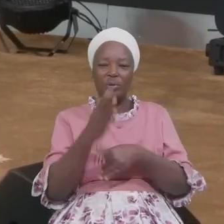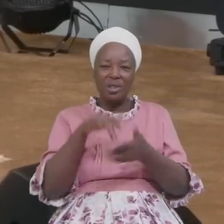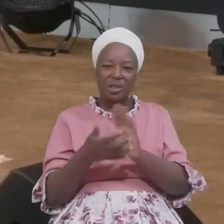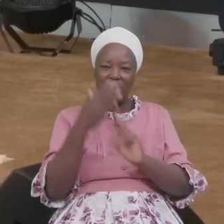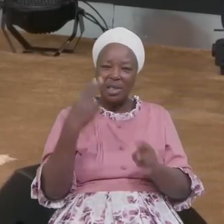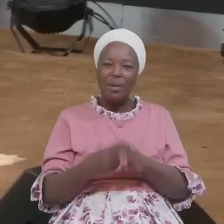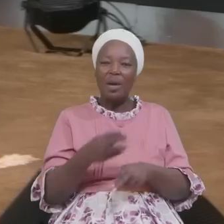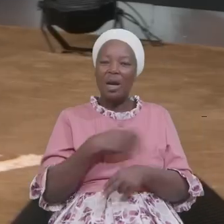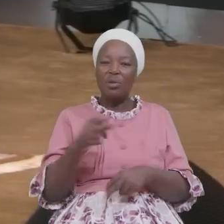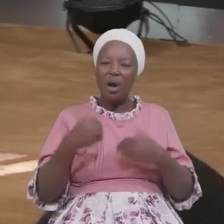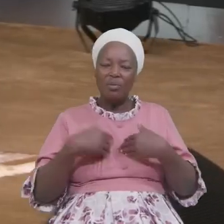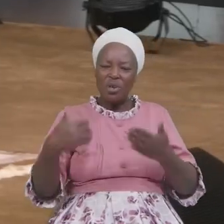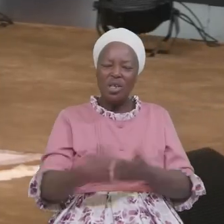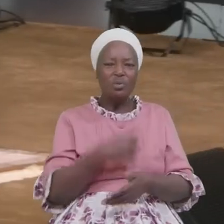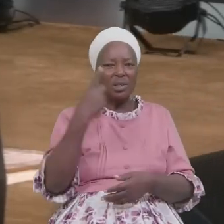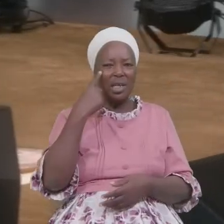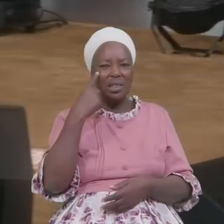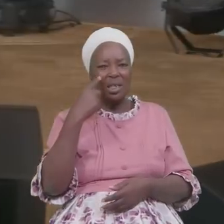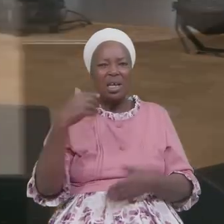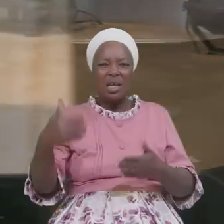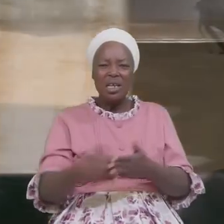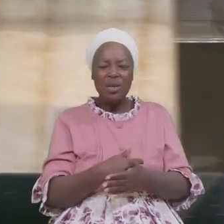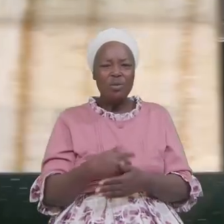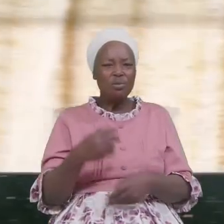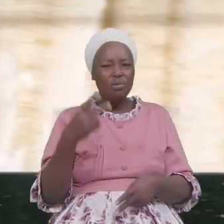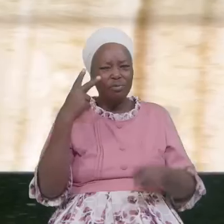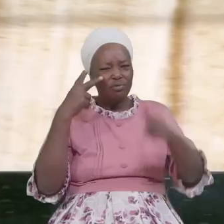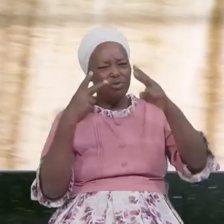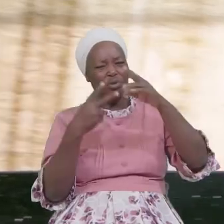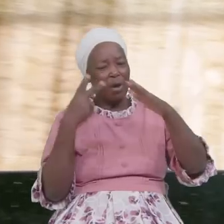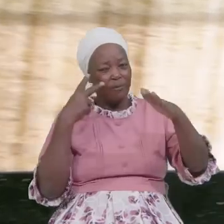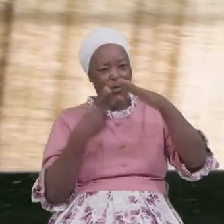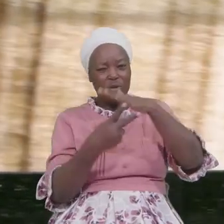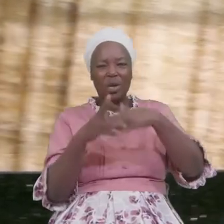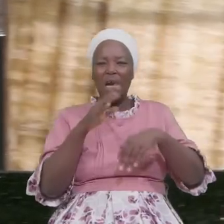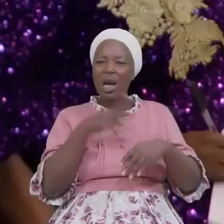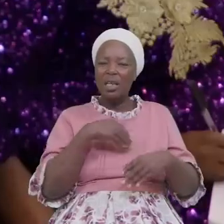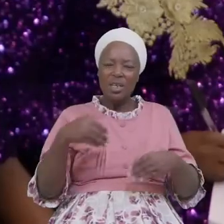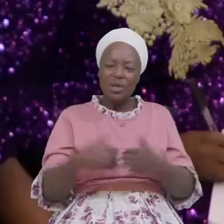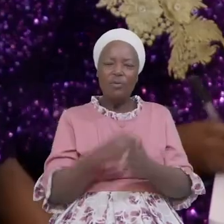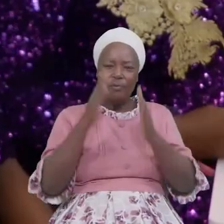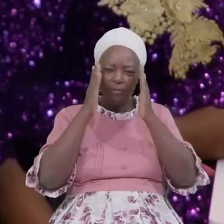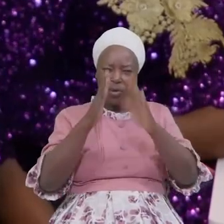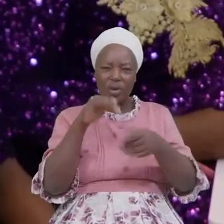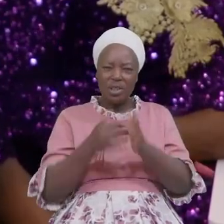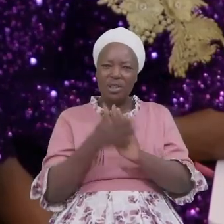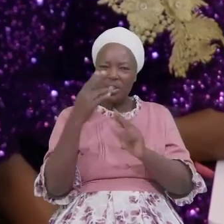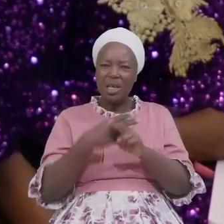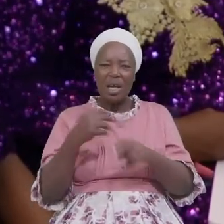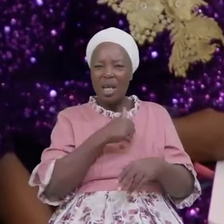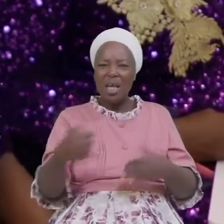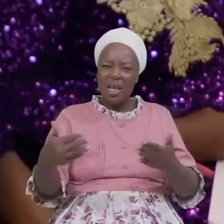new sight, new vision, new focus, a